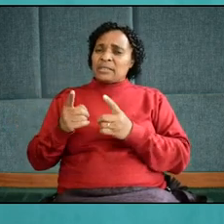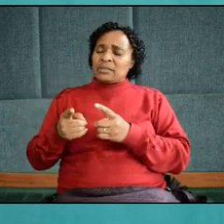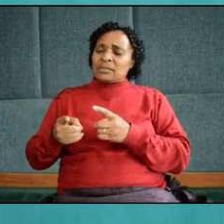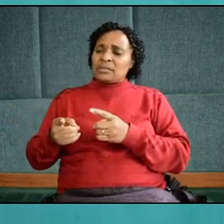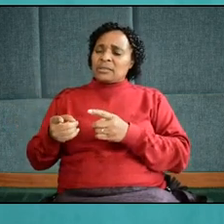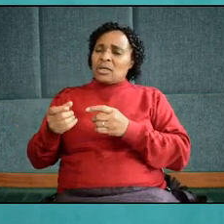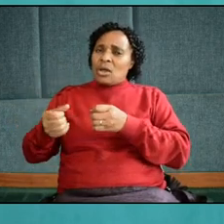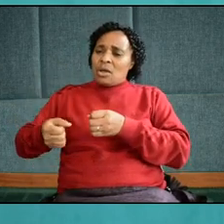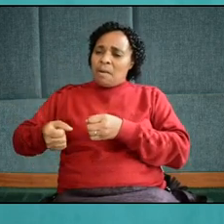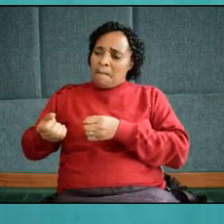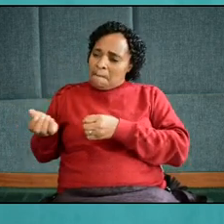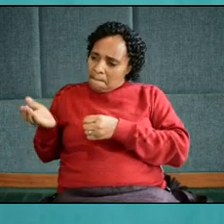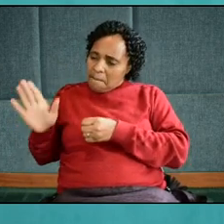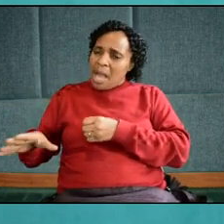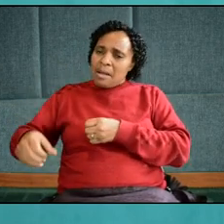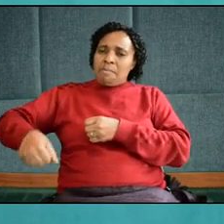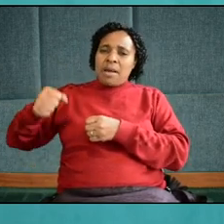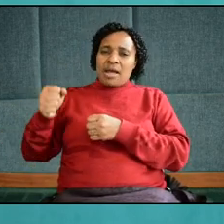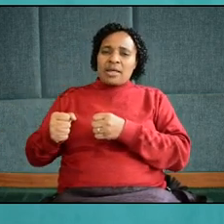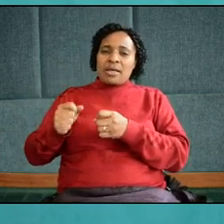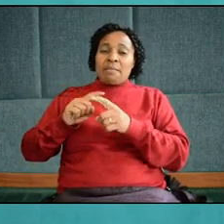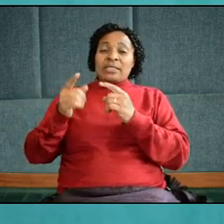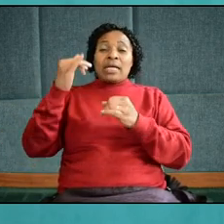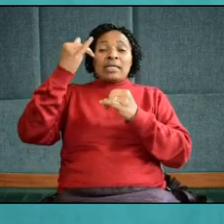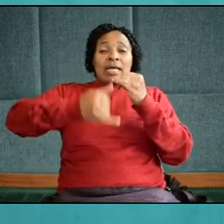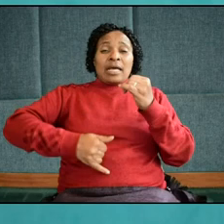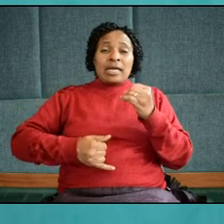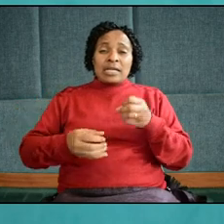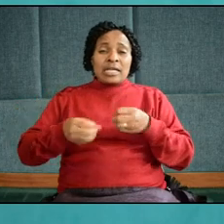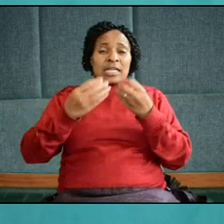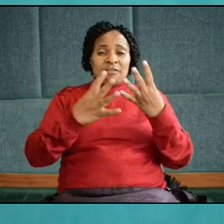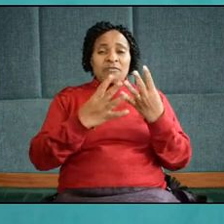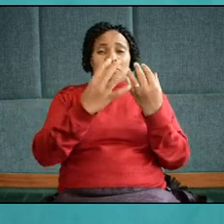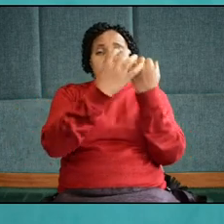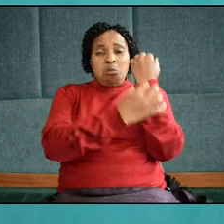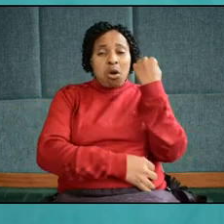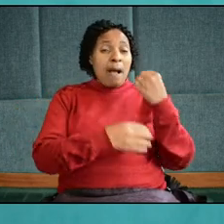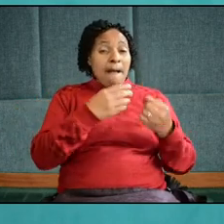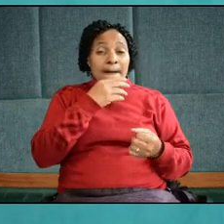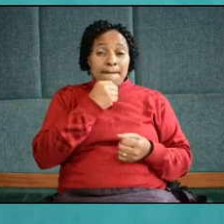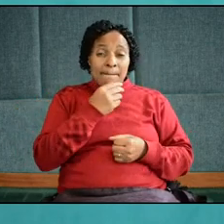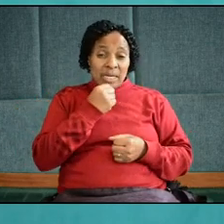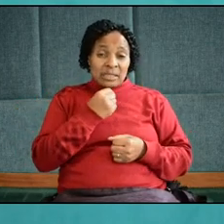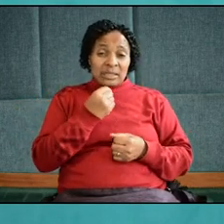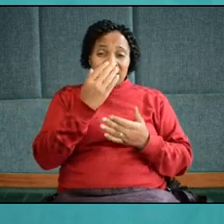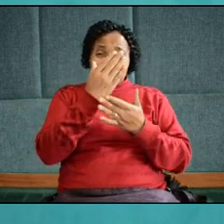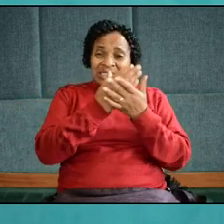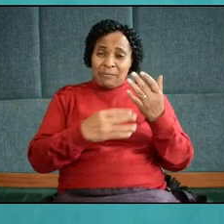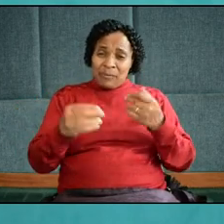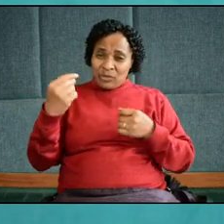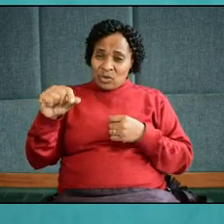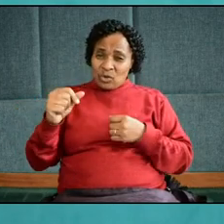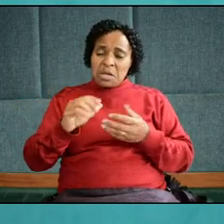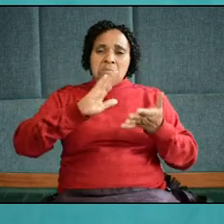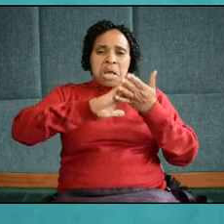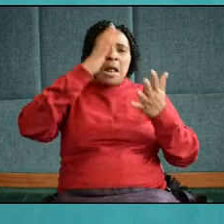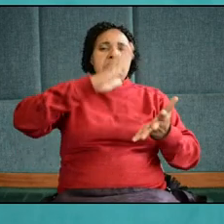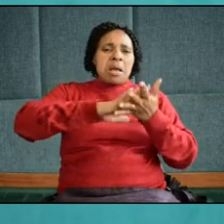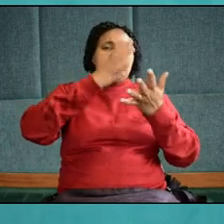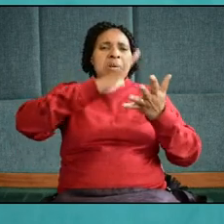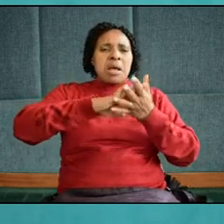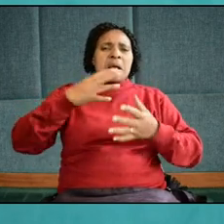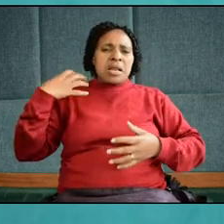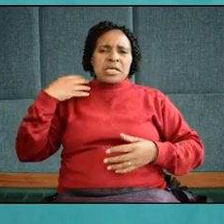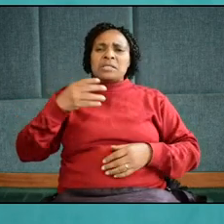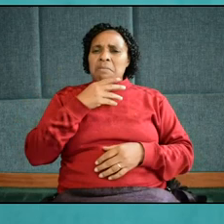back. But in the end, he just gave the poor man some of the gold, and the people just praised him. They were like, the rich man is